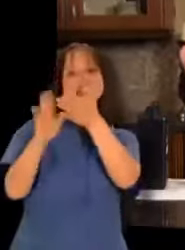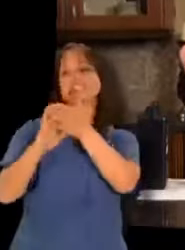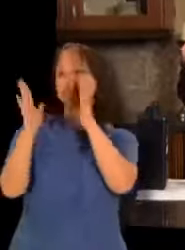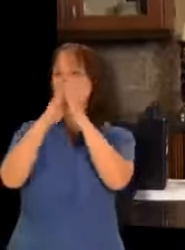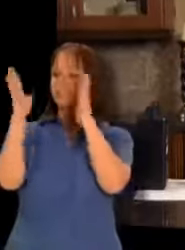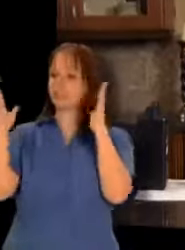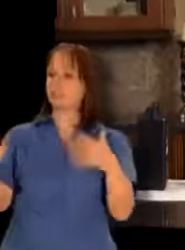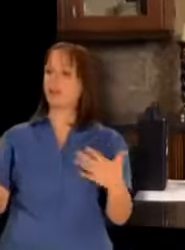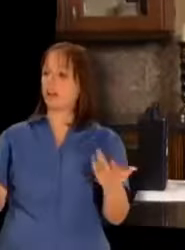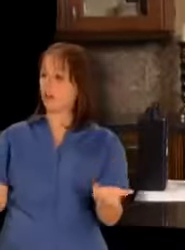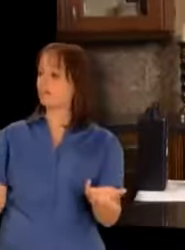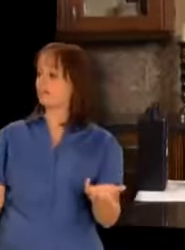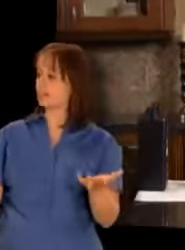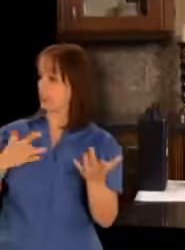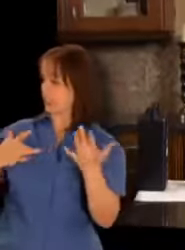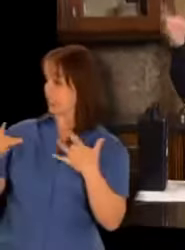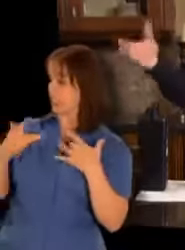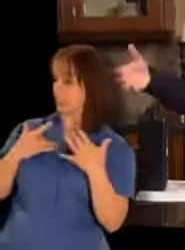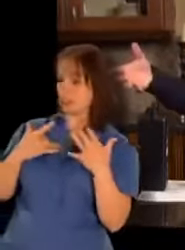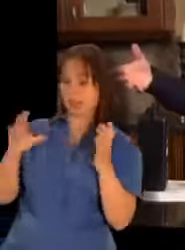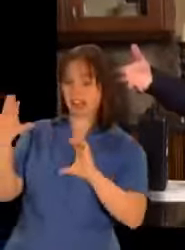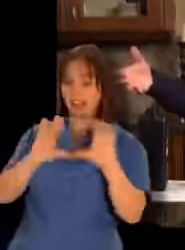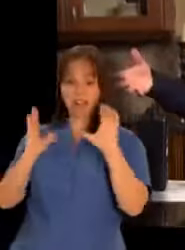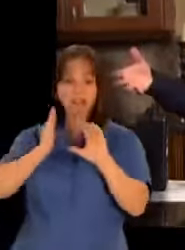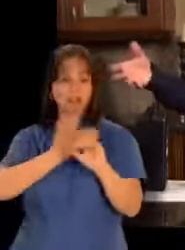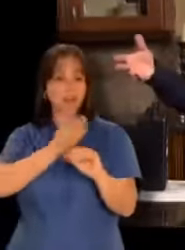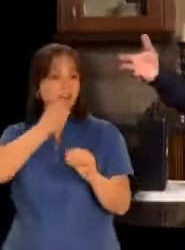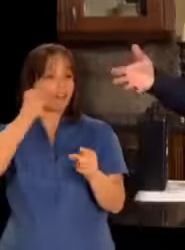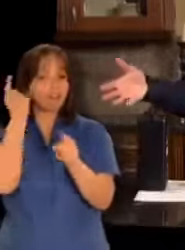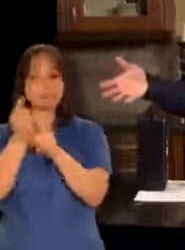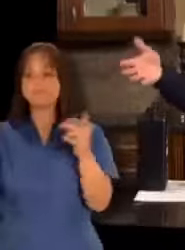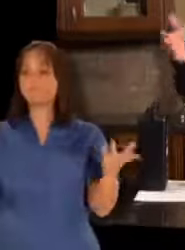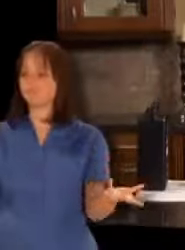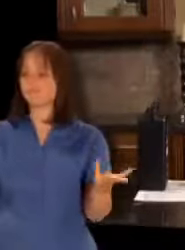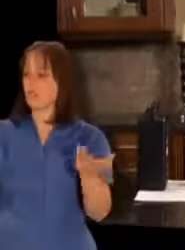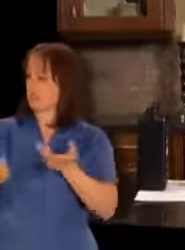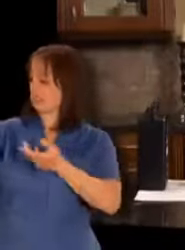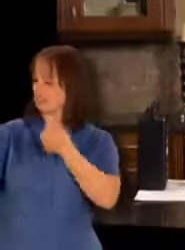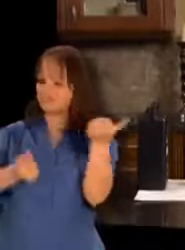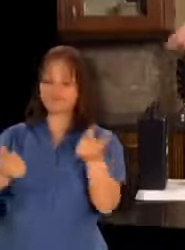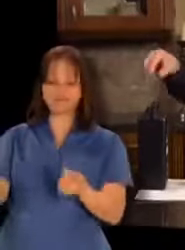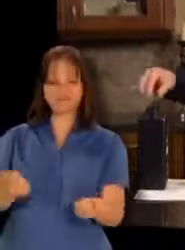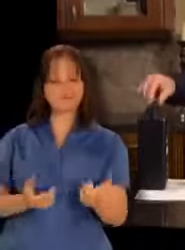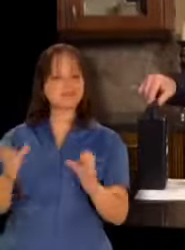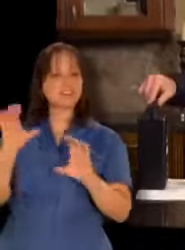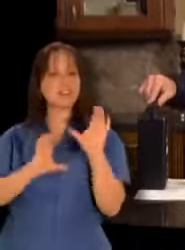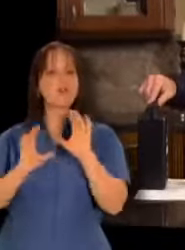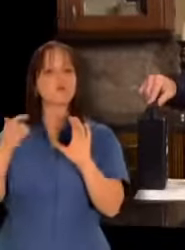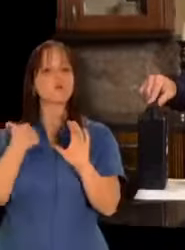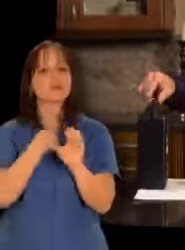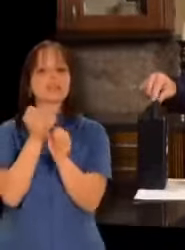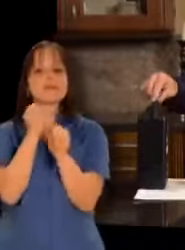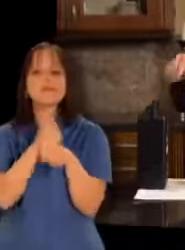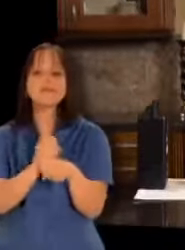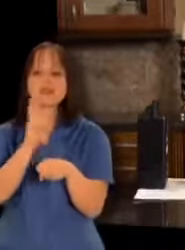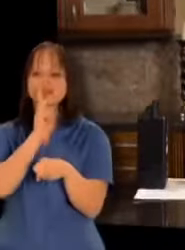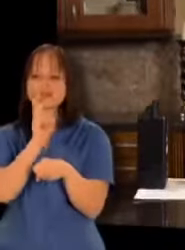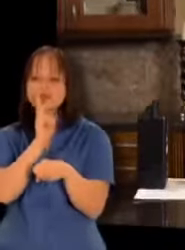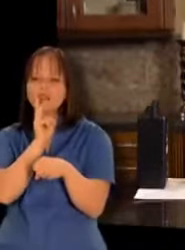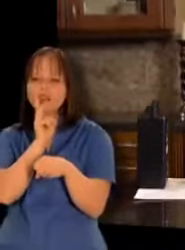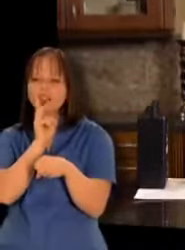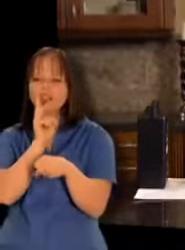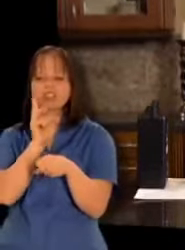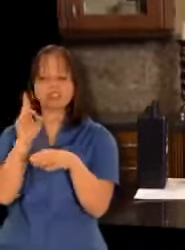with it. So we're all concerned about the chemicals in our home, right? So we can now get rid of all those chemicals and make water that you can use